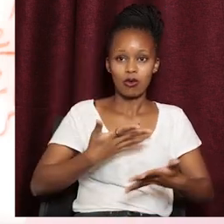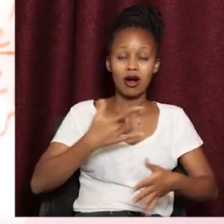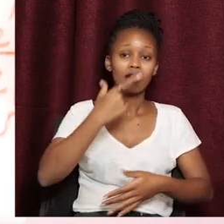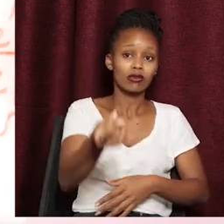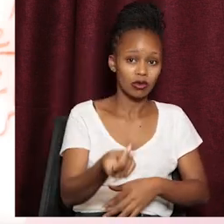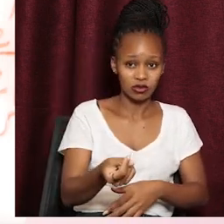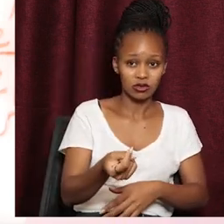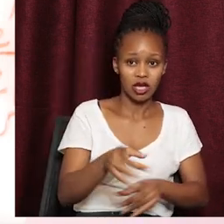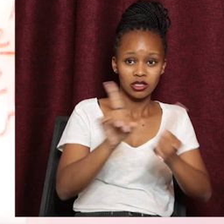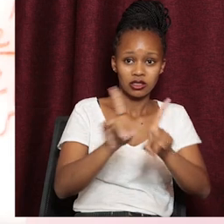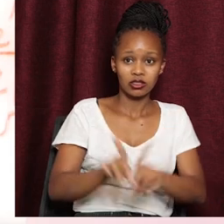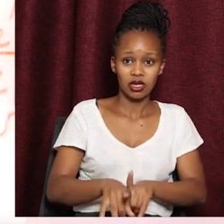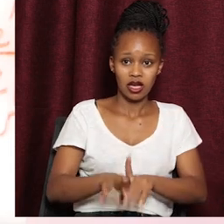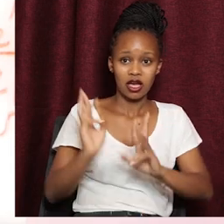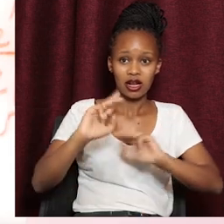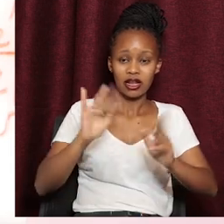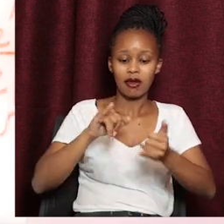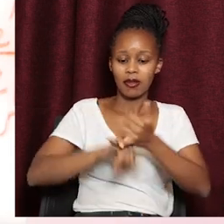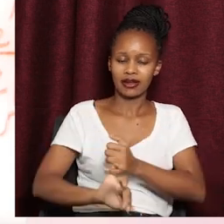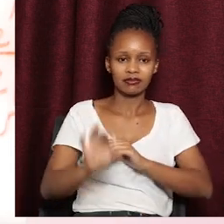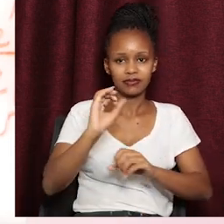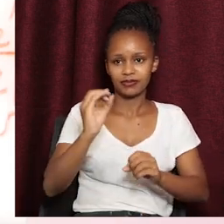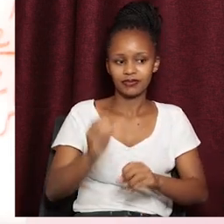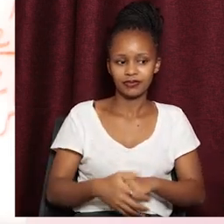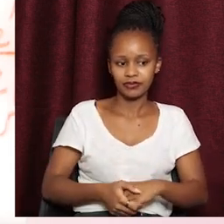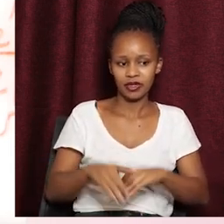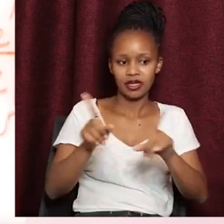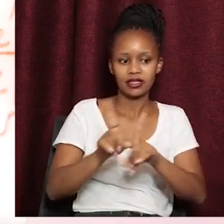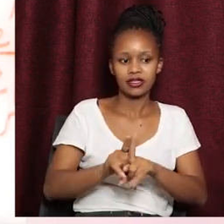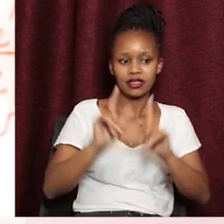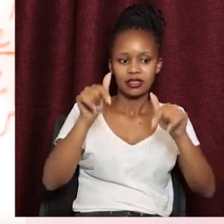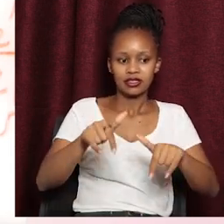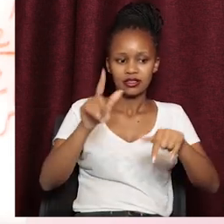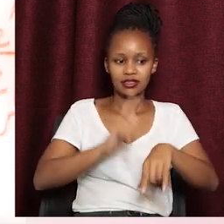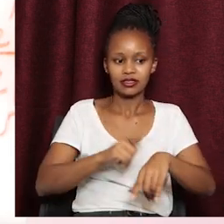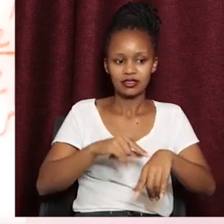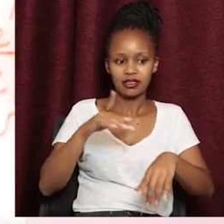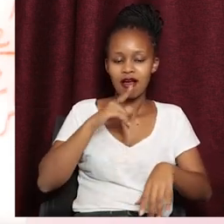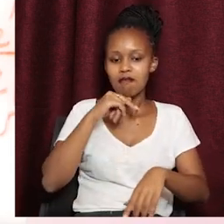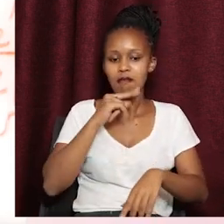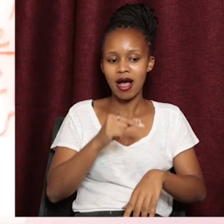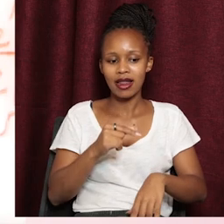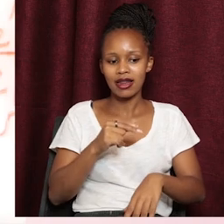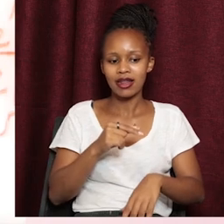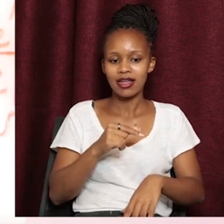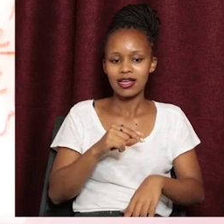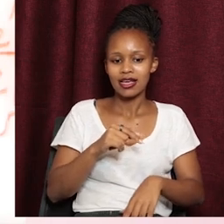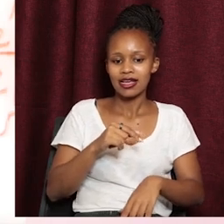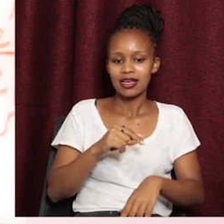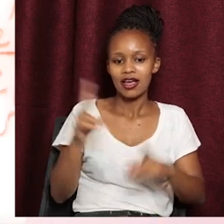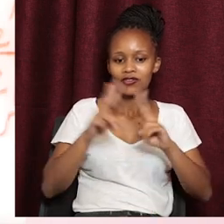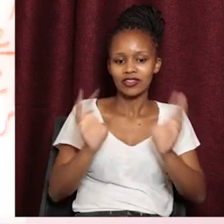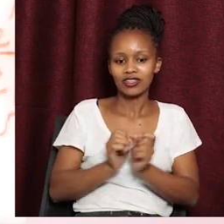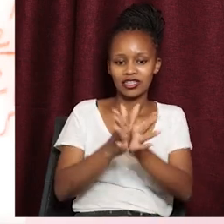not ready for marriage. Until such a time that a young man is very clear about where he